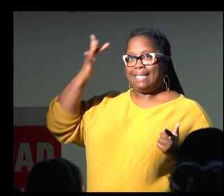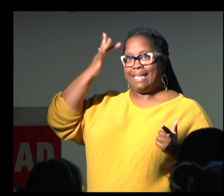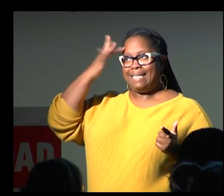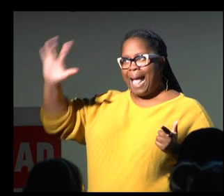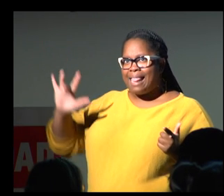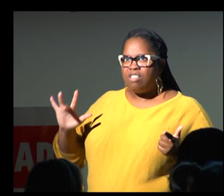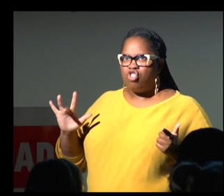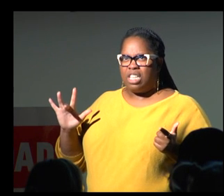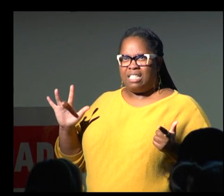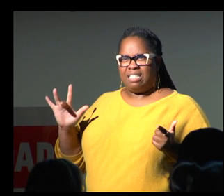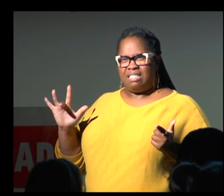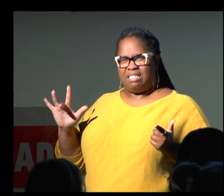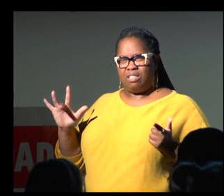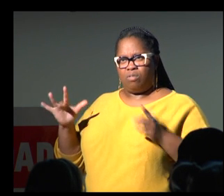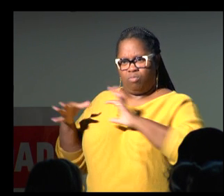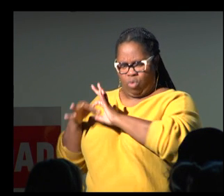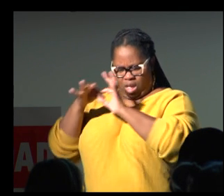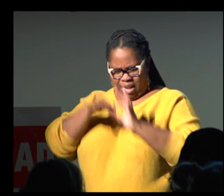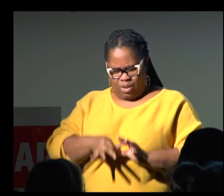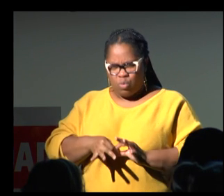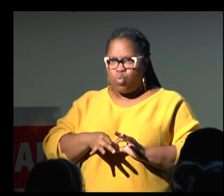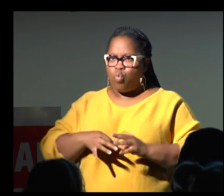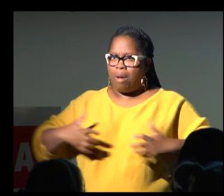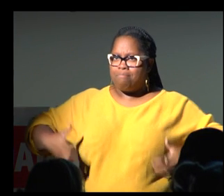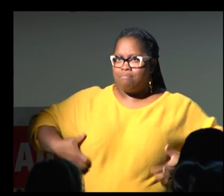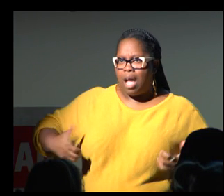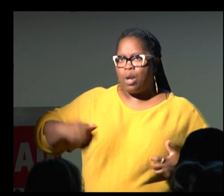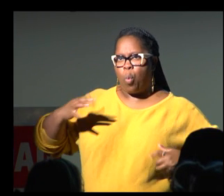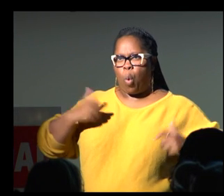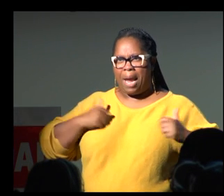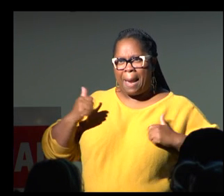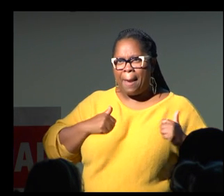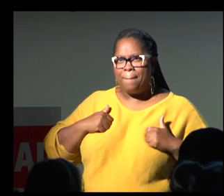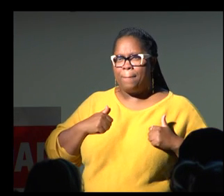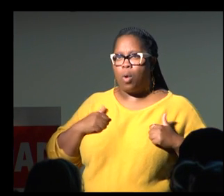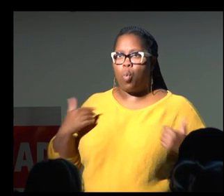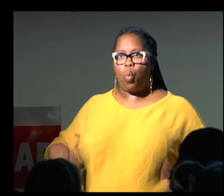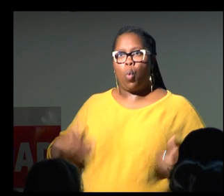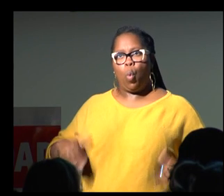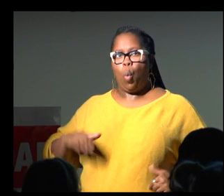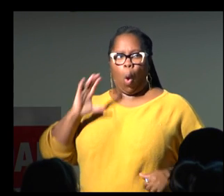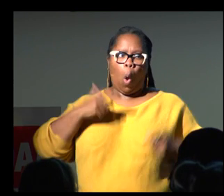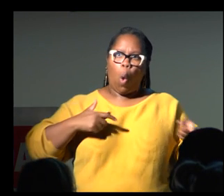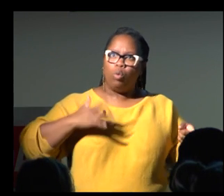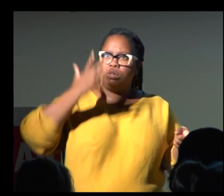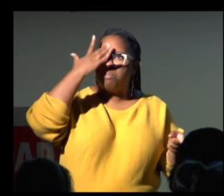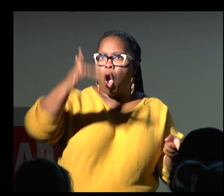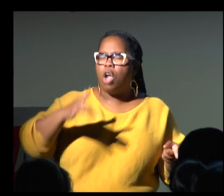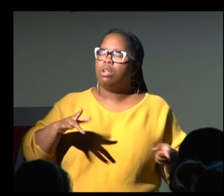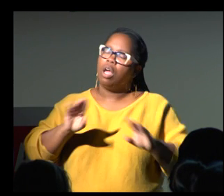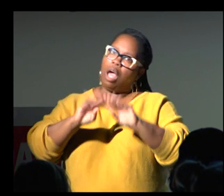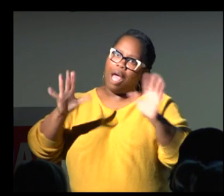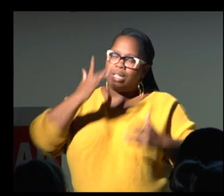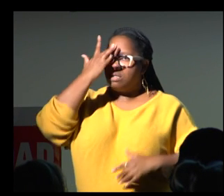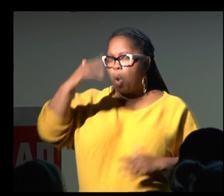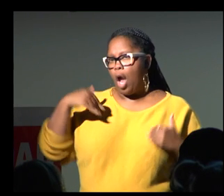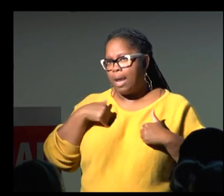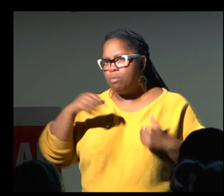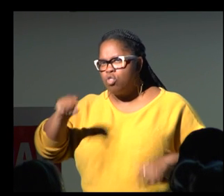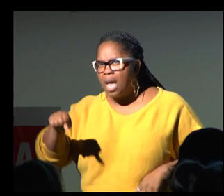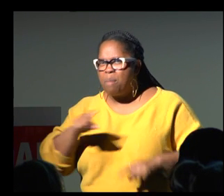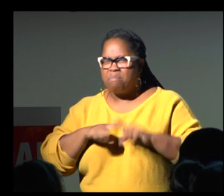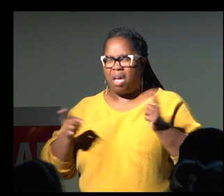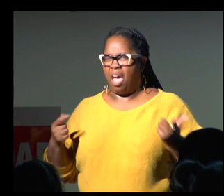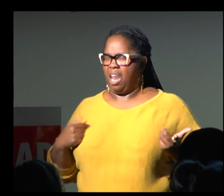of a monkey or ape is considered like hugely smart. I mean, they are very smart, no doubt about it. But you know,